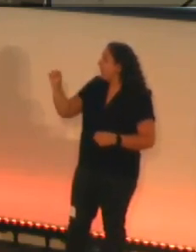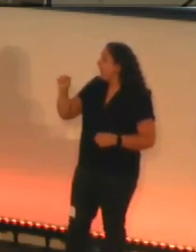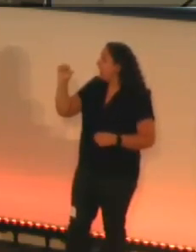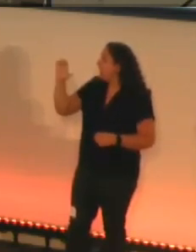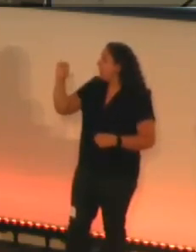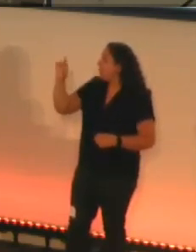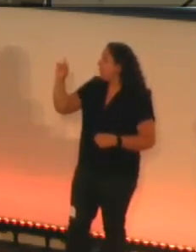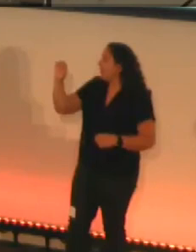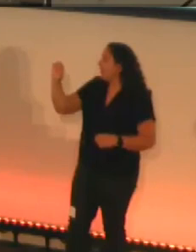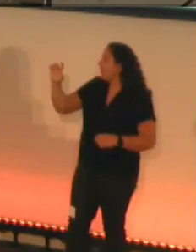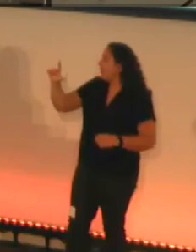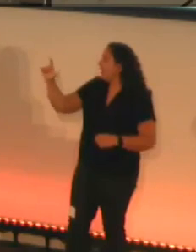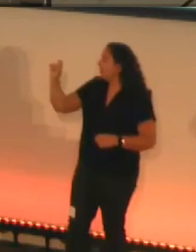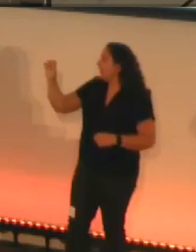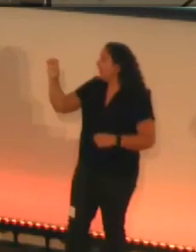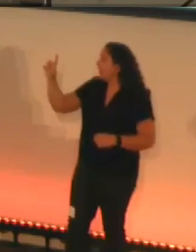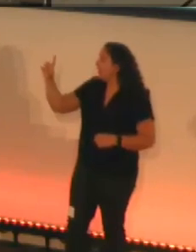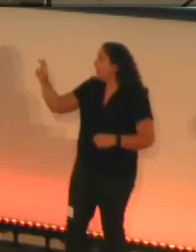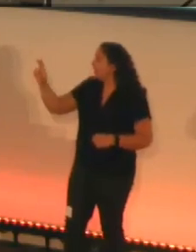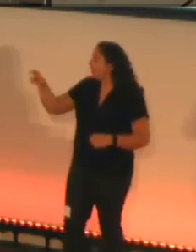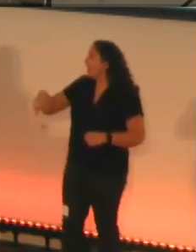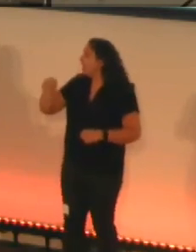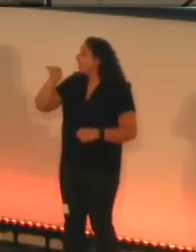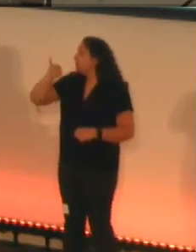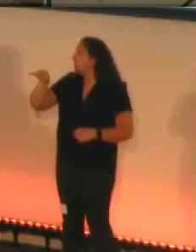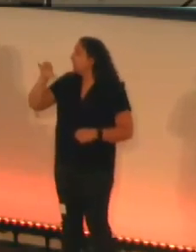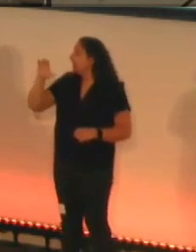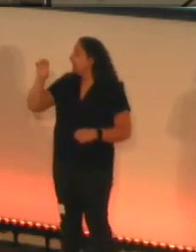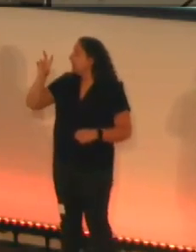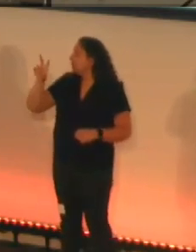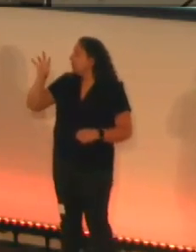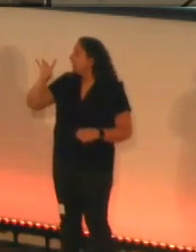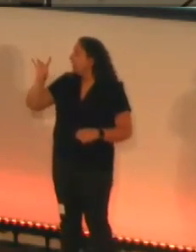cj382@cornell.edu. For myself, Jazmin Collins, it is